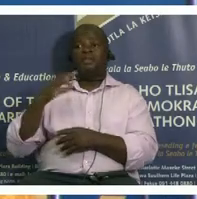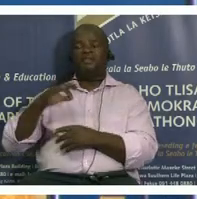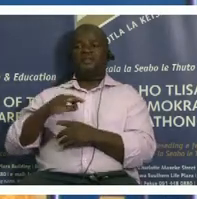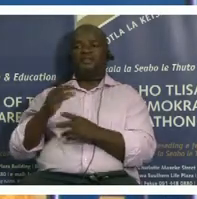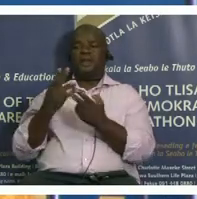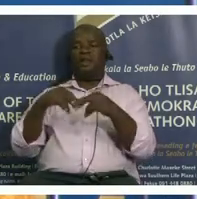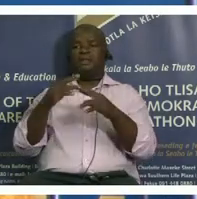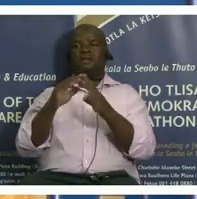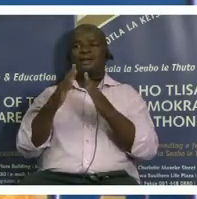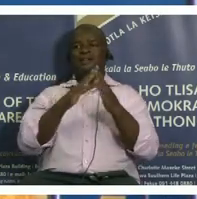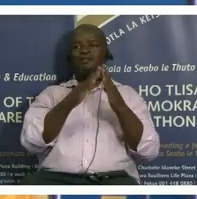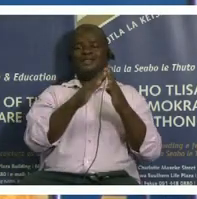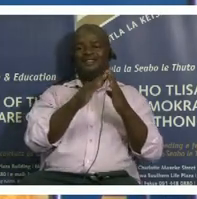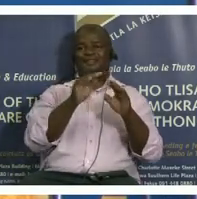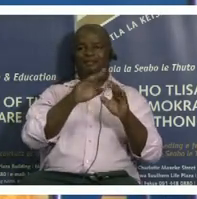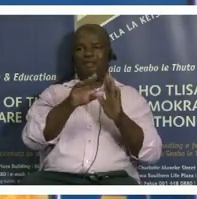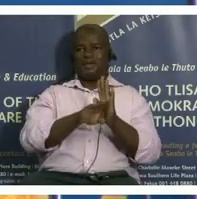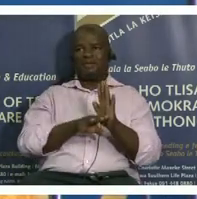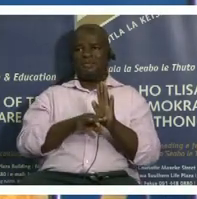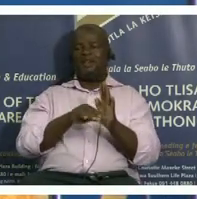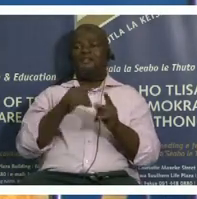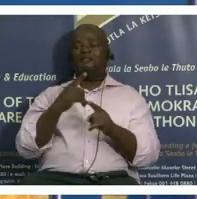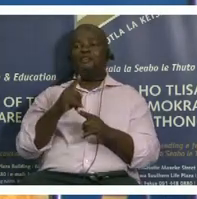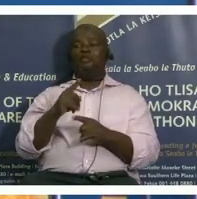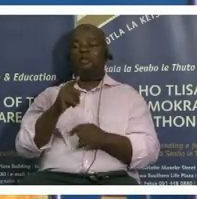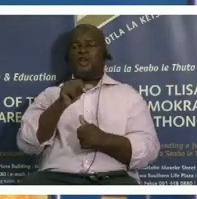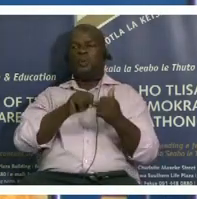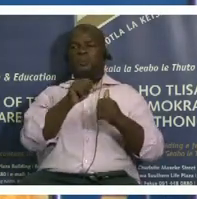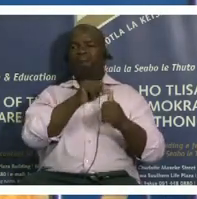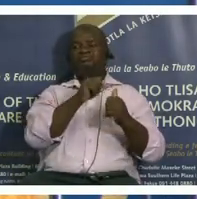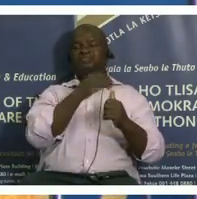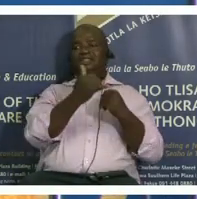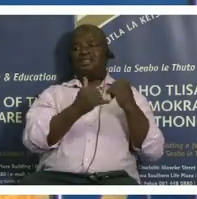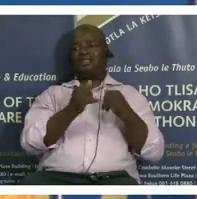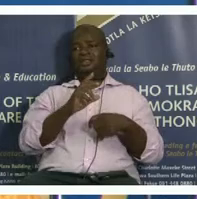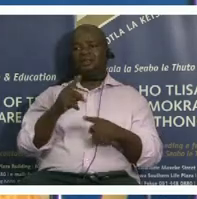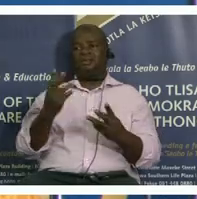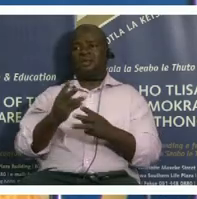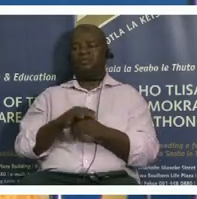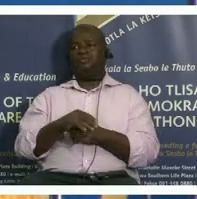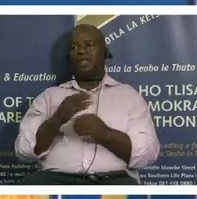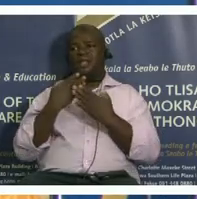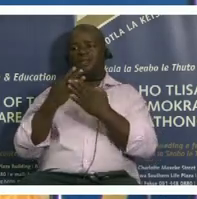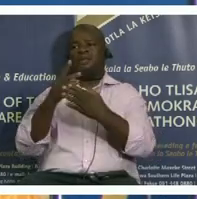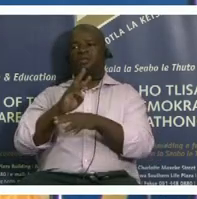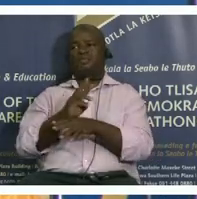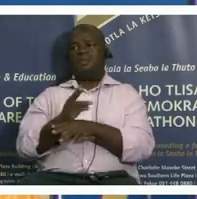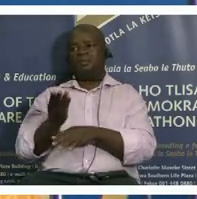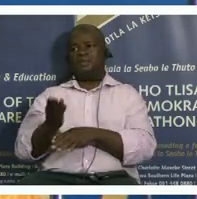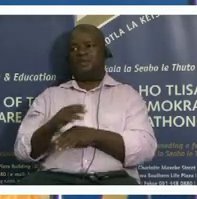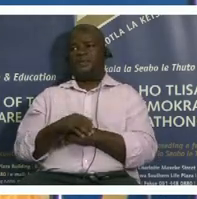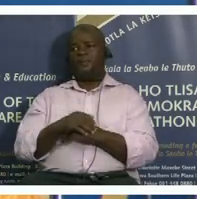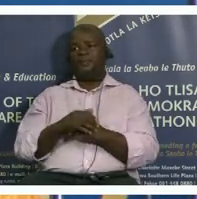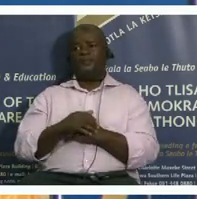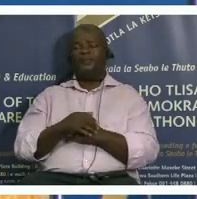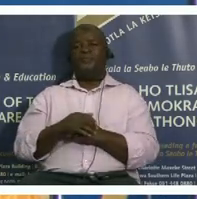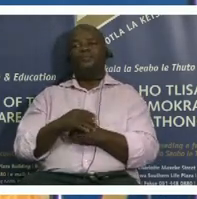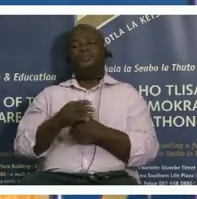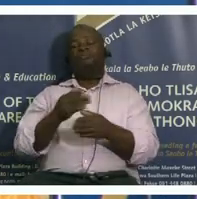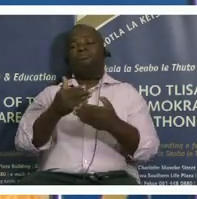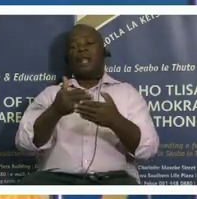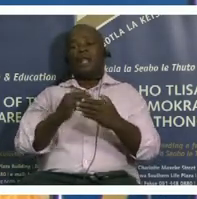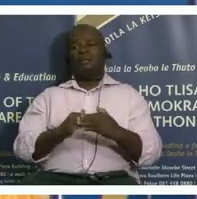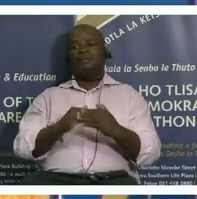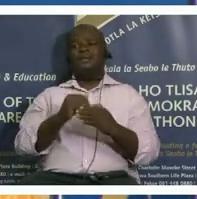scheme to restore the dignity of our people. We are also joined by